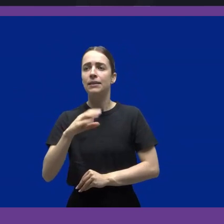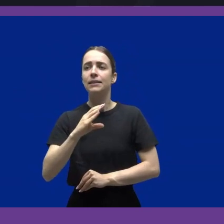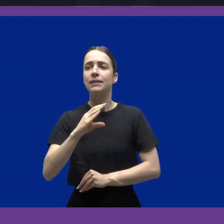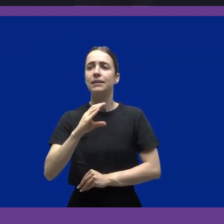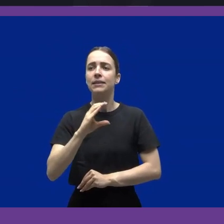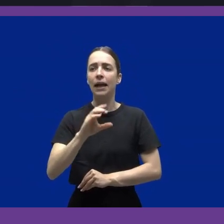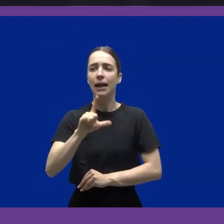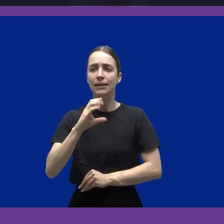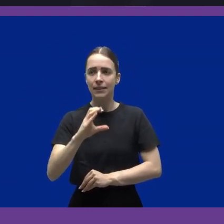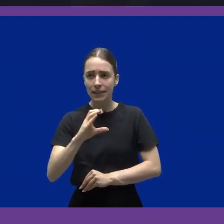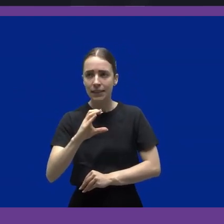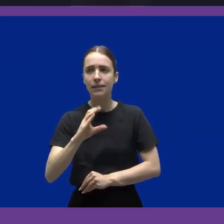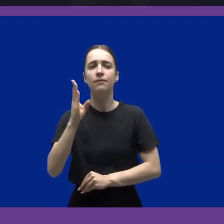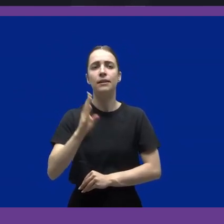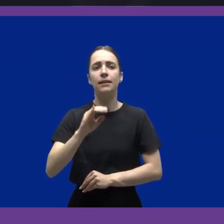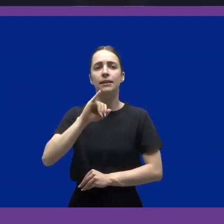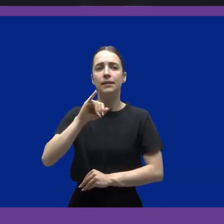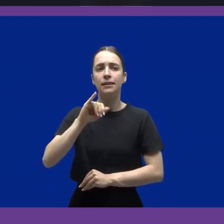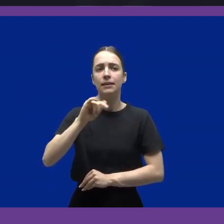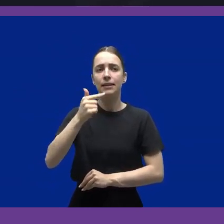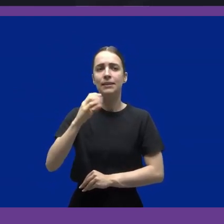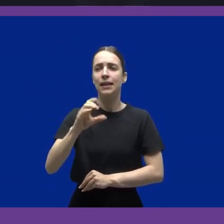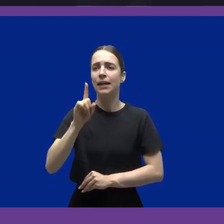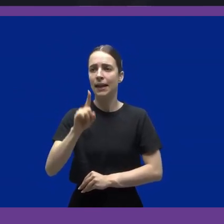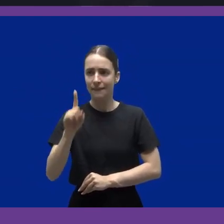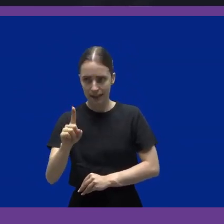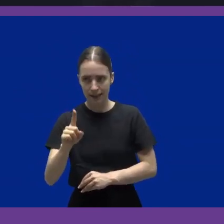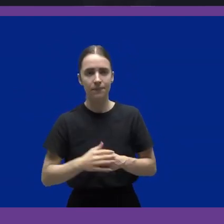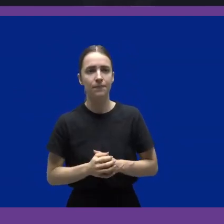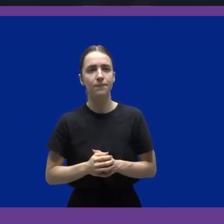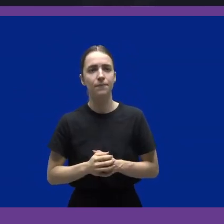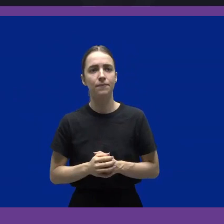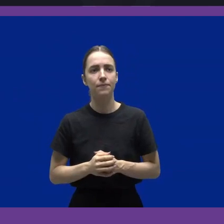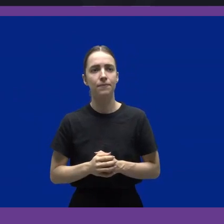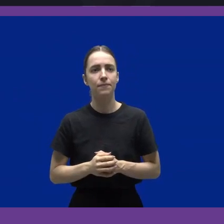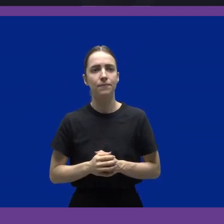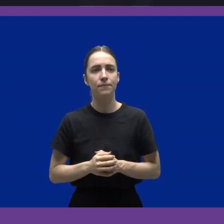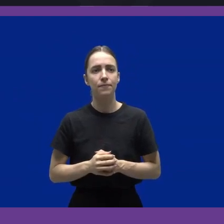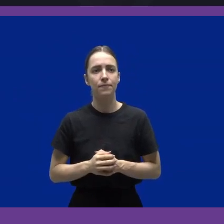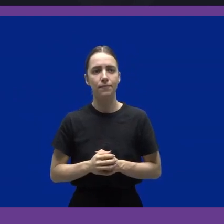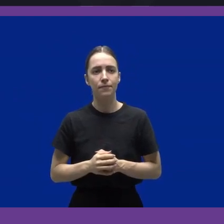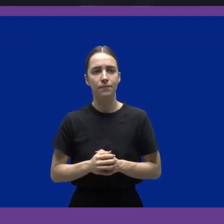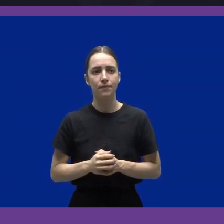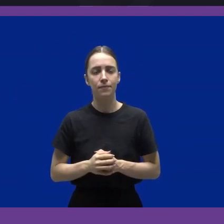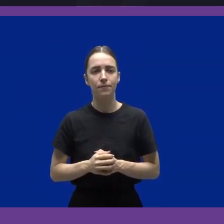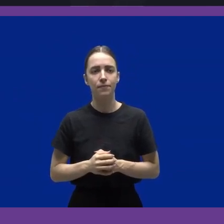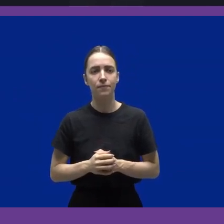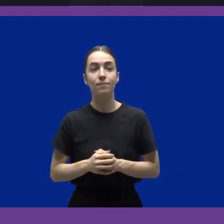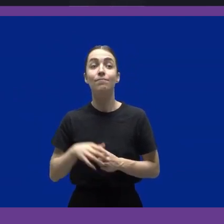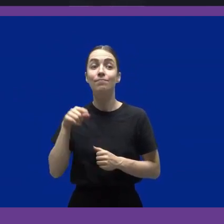is Nieves Peinado from Spain, from the CEAPAT, and UNE is the secretary of these two technical